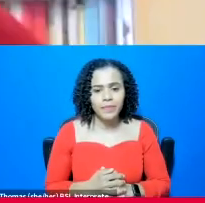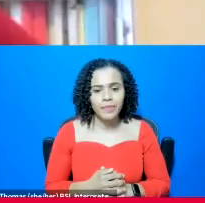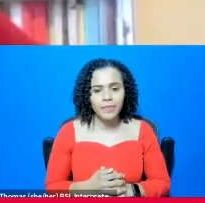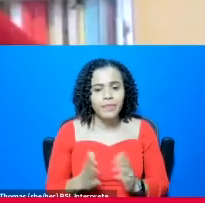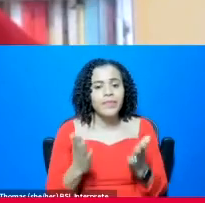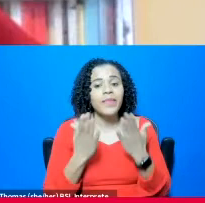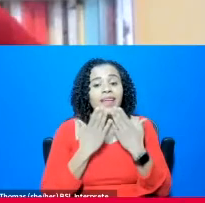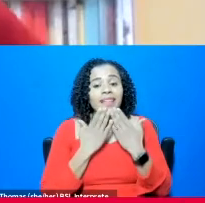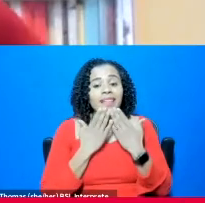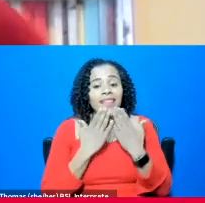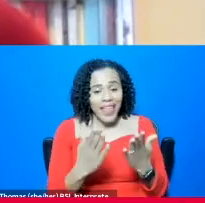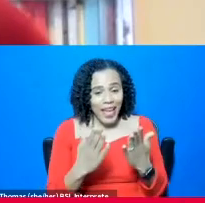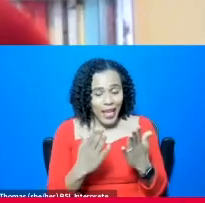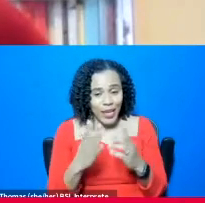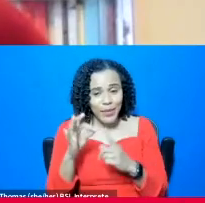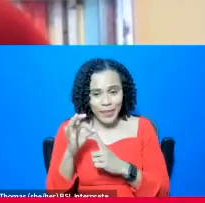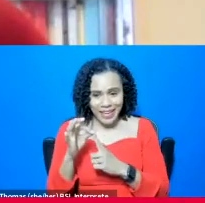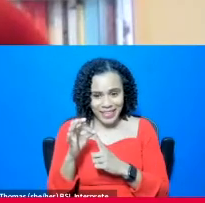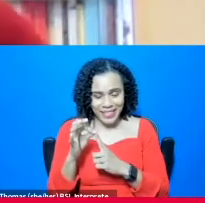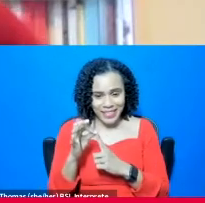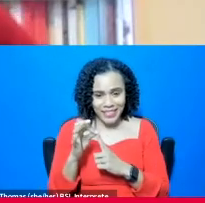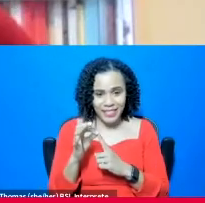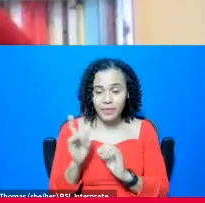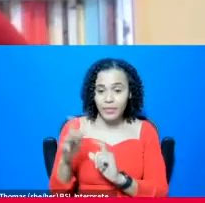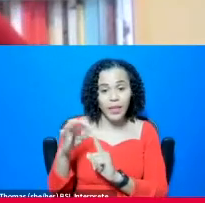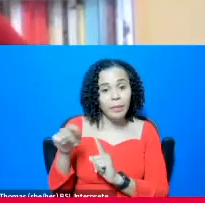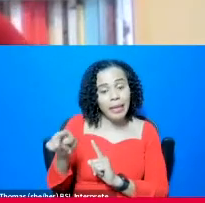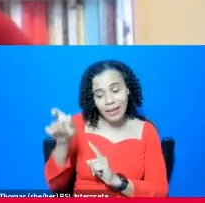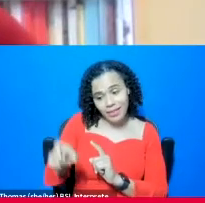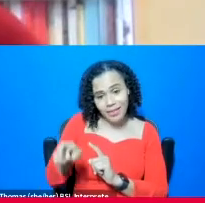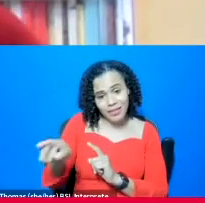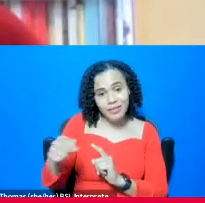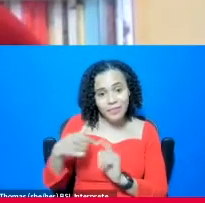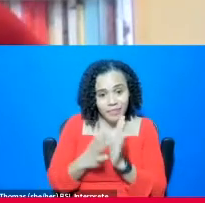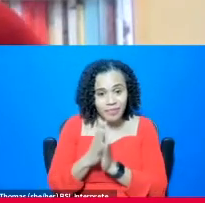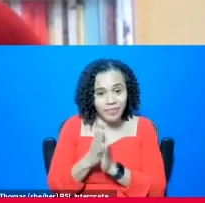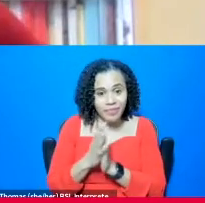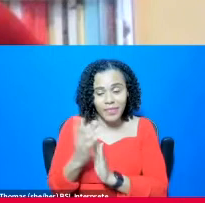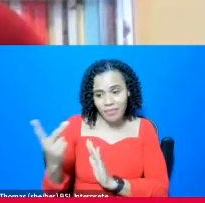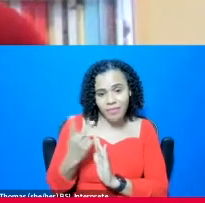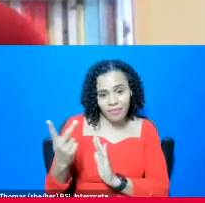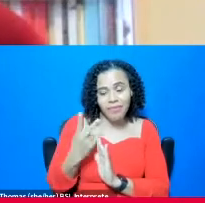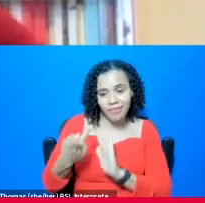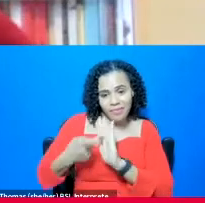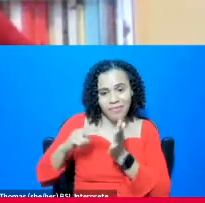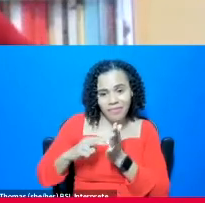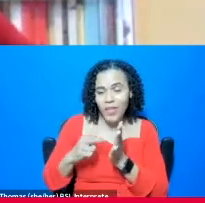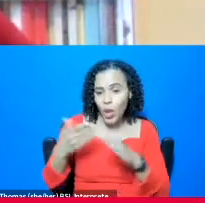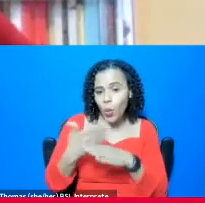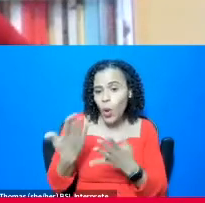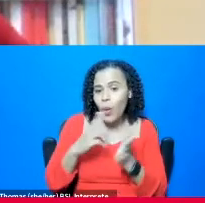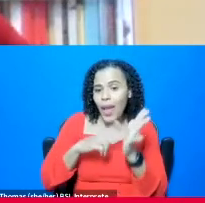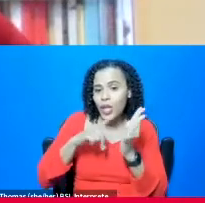Thank you so much, Piers. Piers was actually someone that I organized with during my time in the NUS. We both led